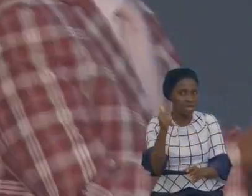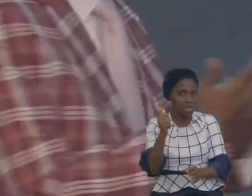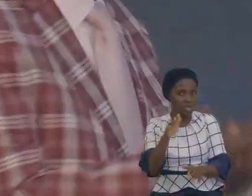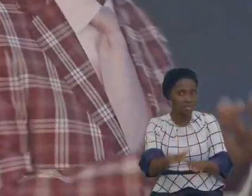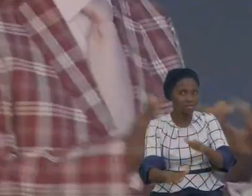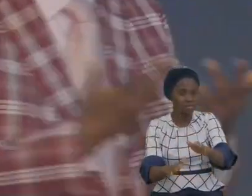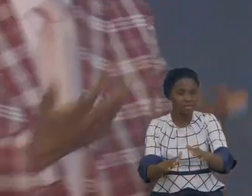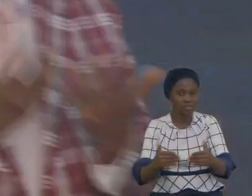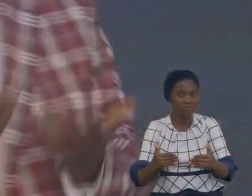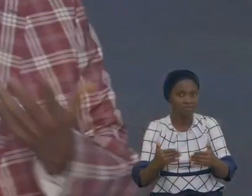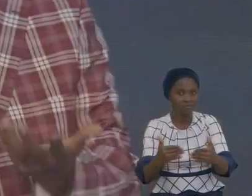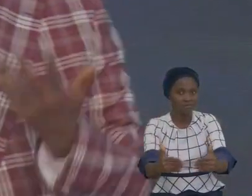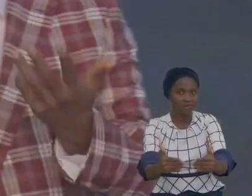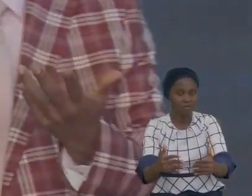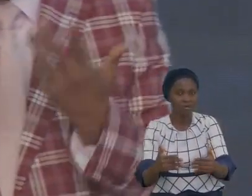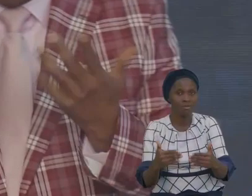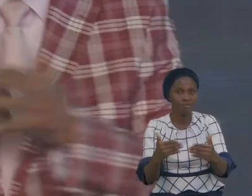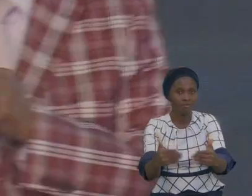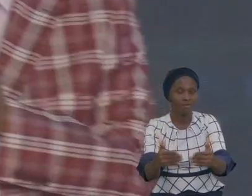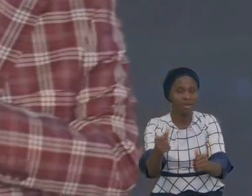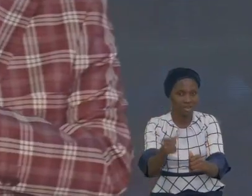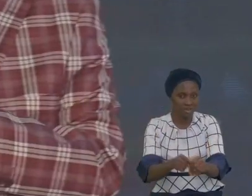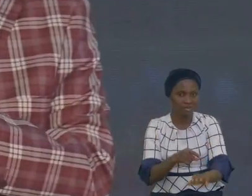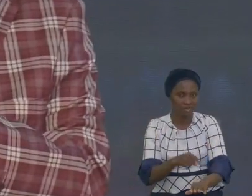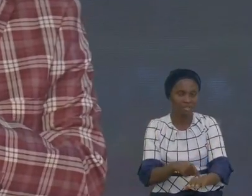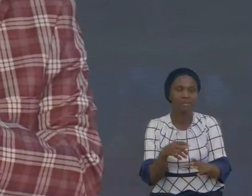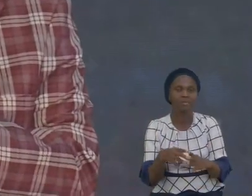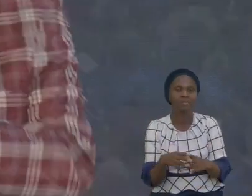If we're going to go up higher,